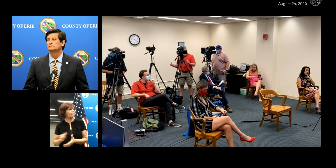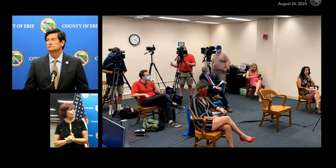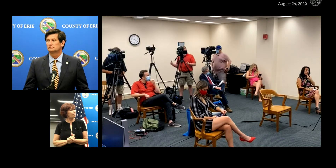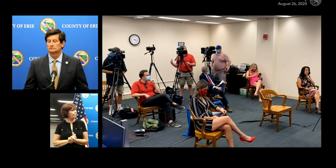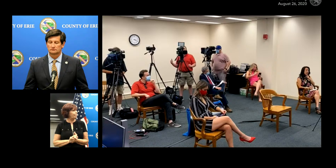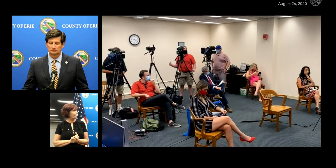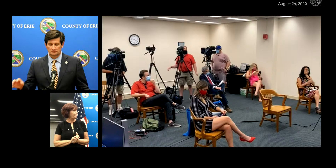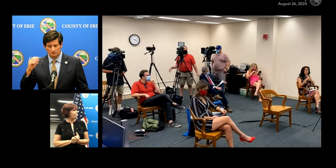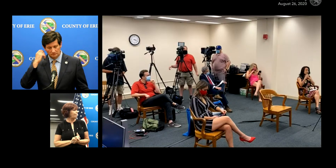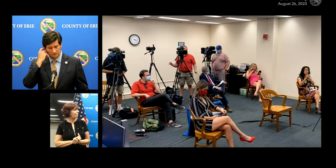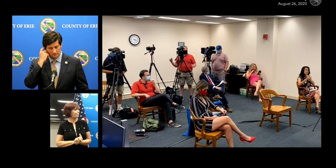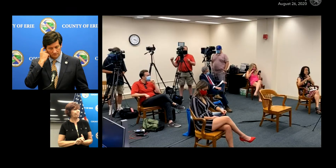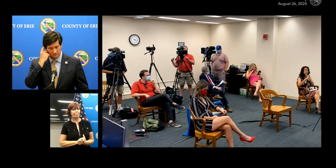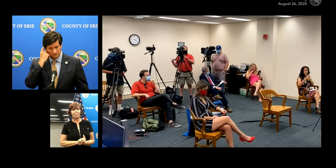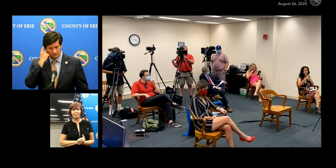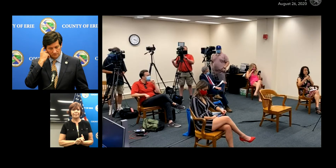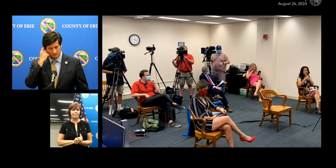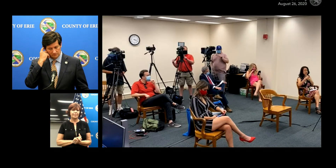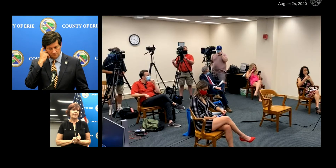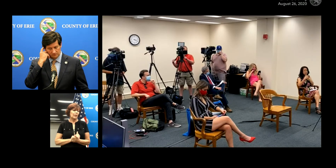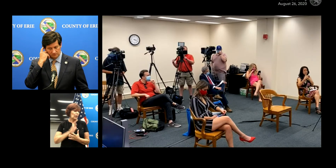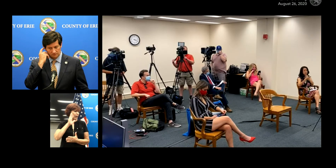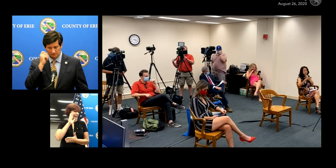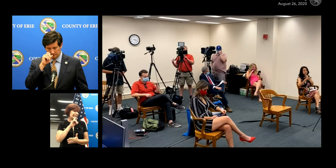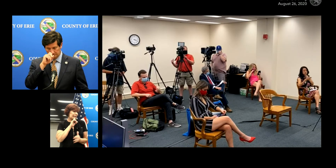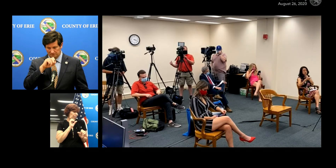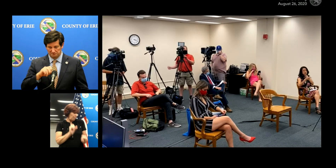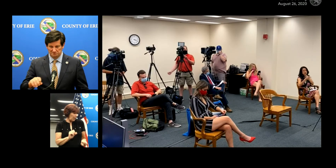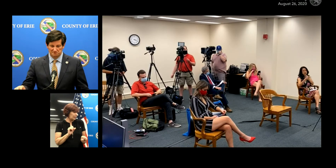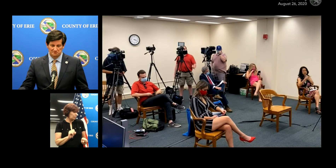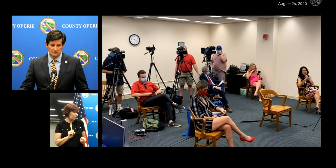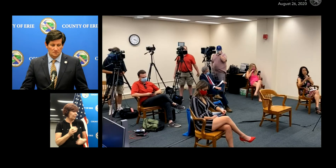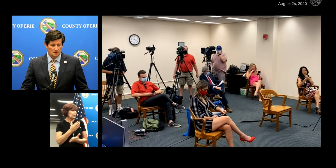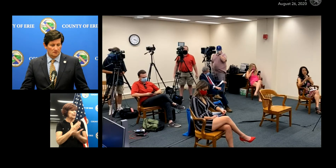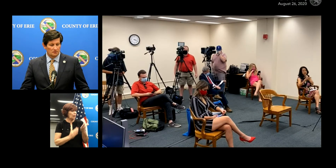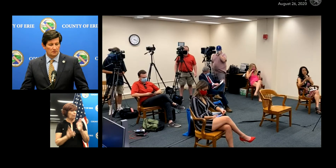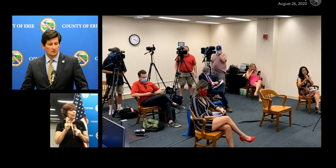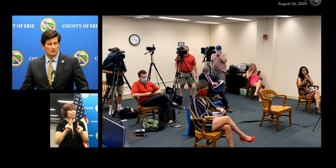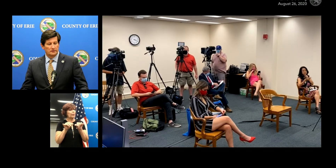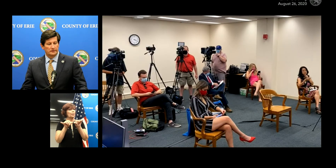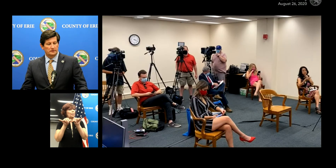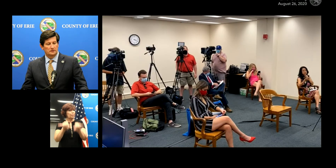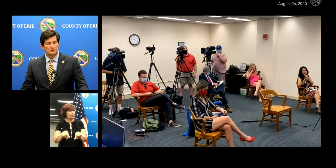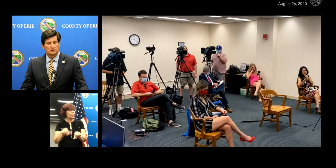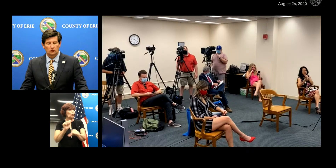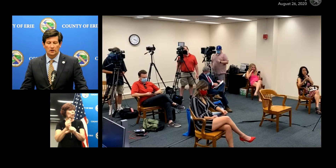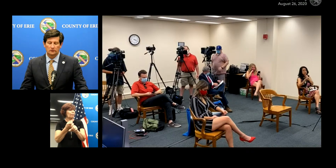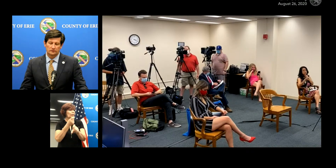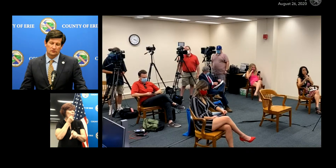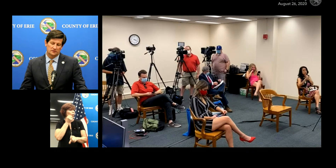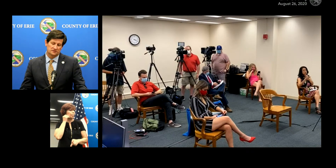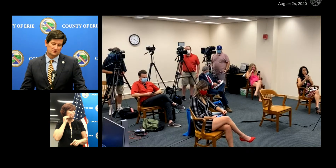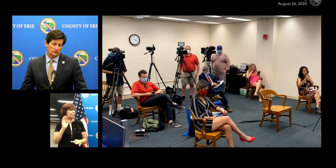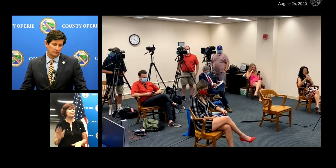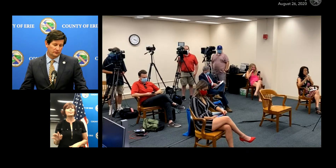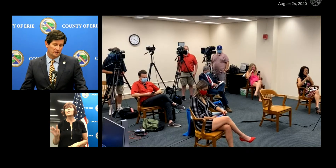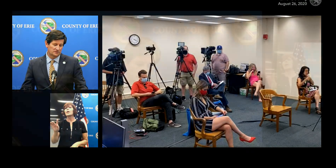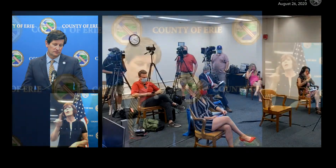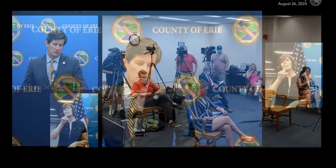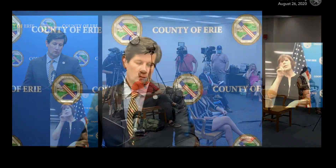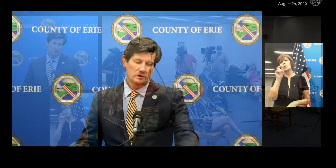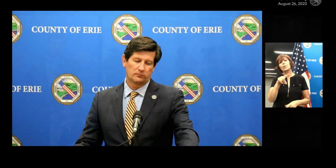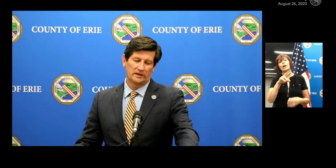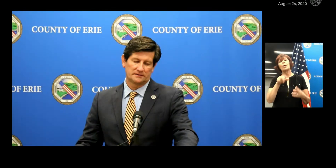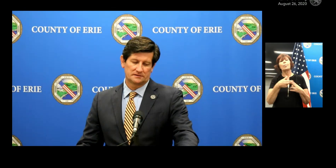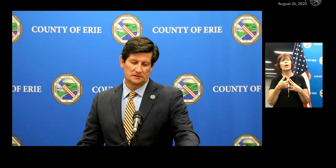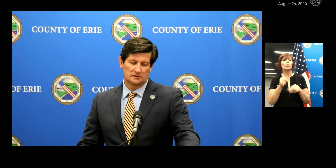the possibility of there being a remote work plan permanently or temporarily for... Well, the question is with regards to